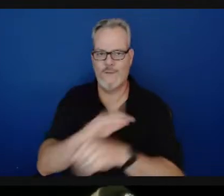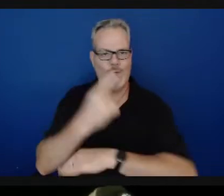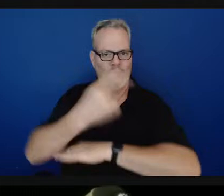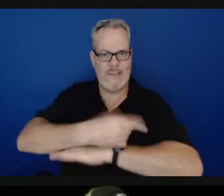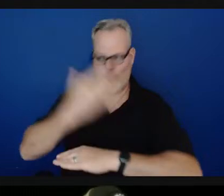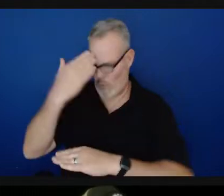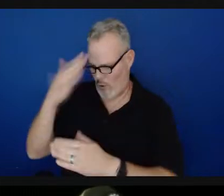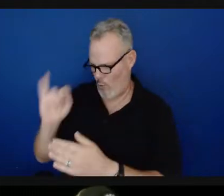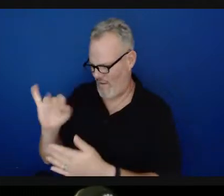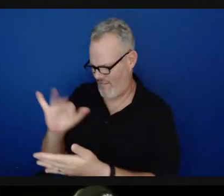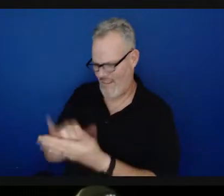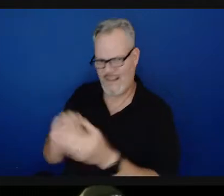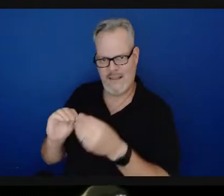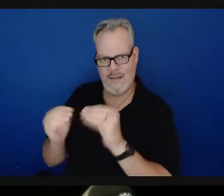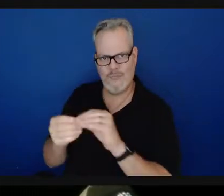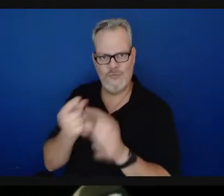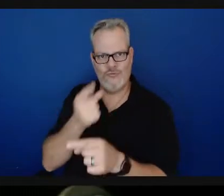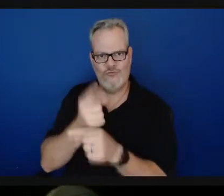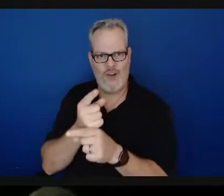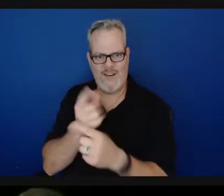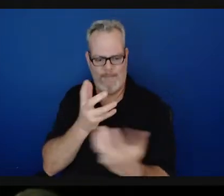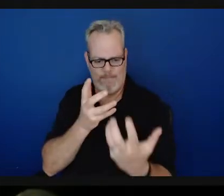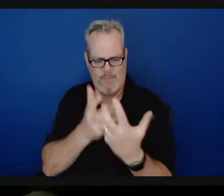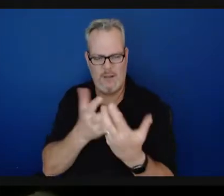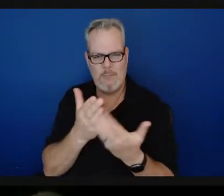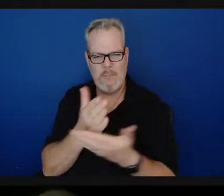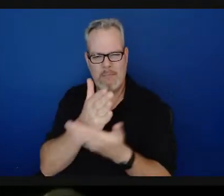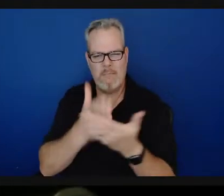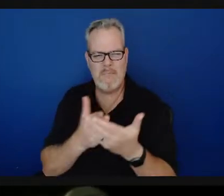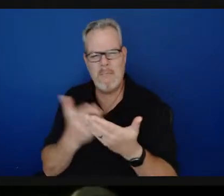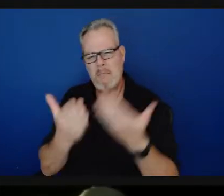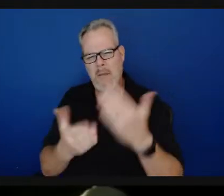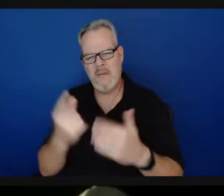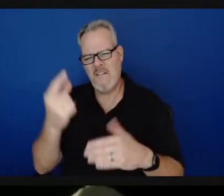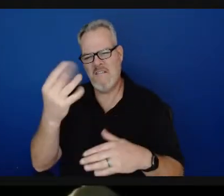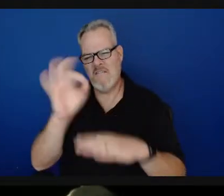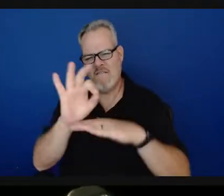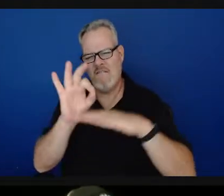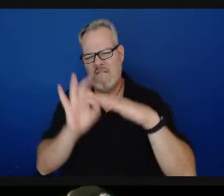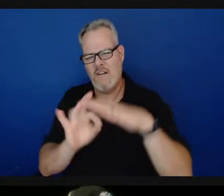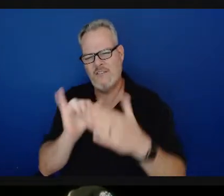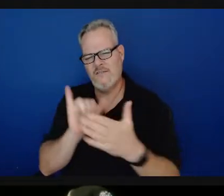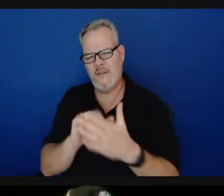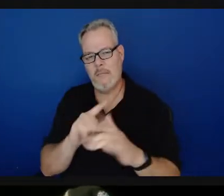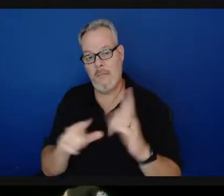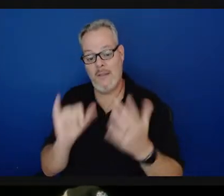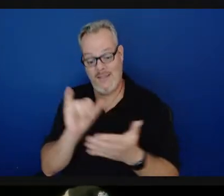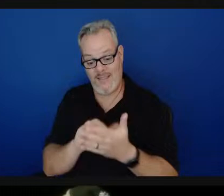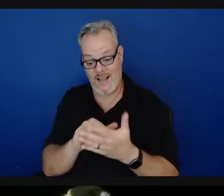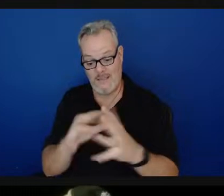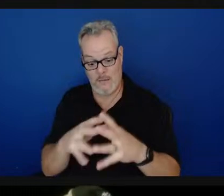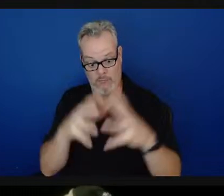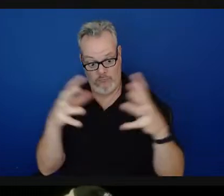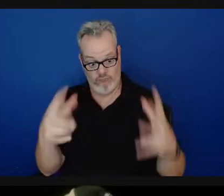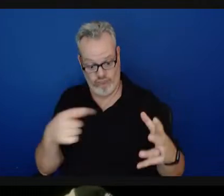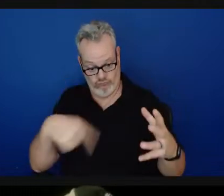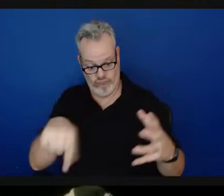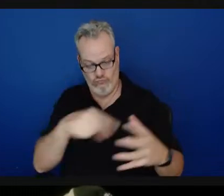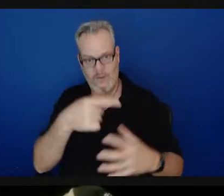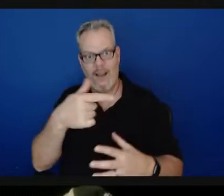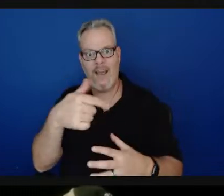10,000 tons actually came out or some fraction of that, right? But that's the order of magnitude of how much gas came